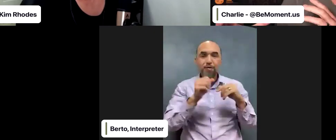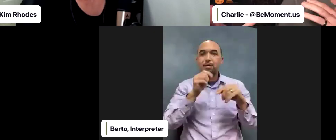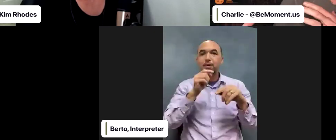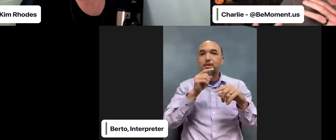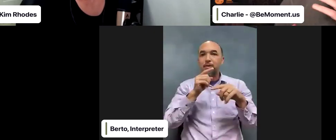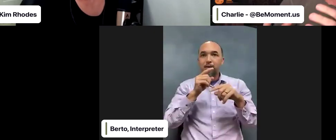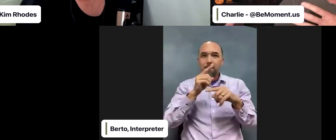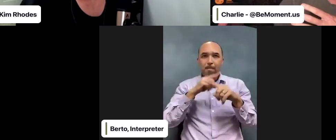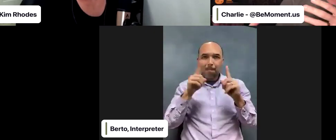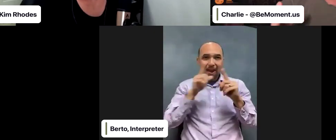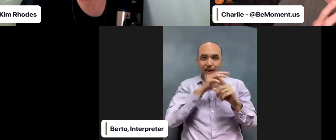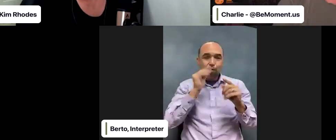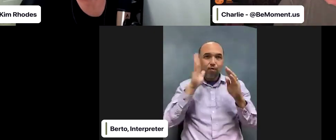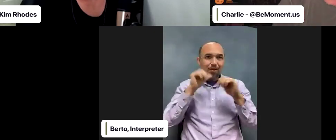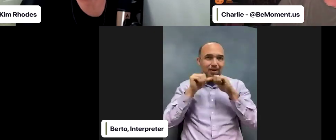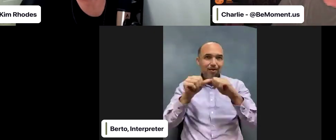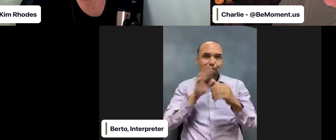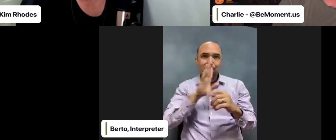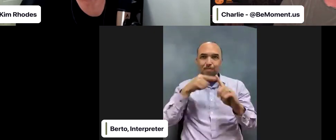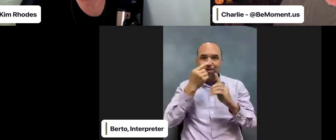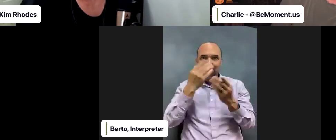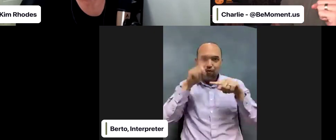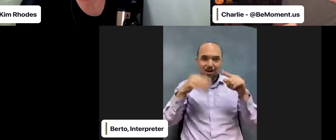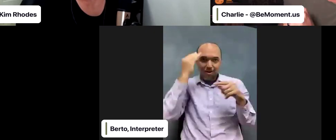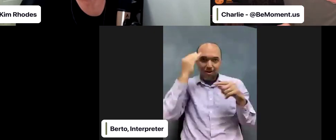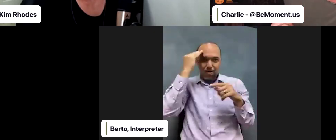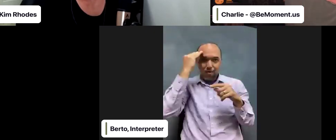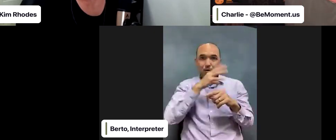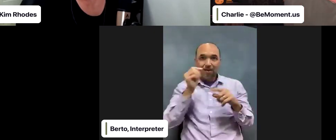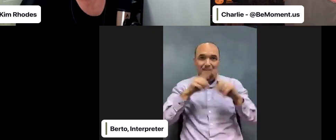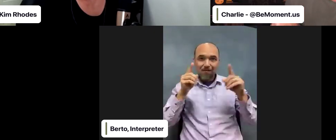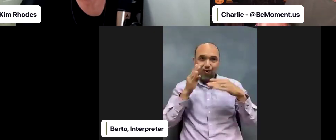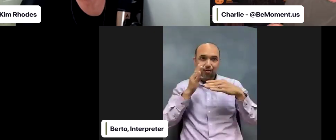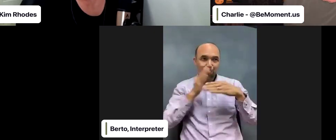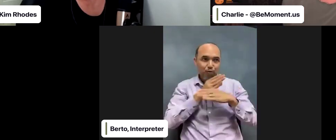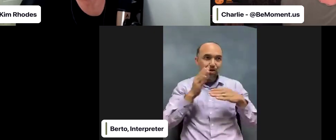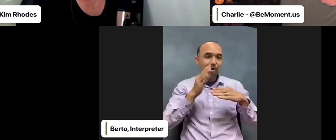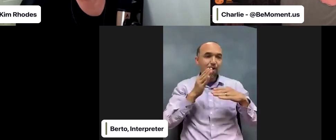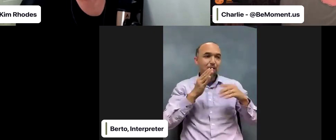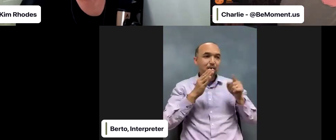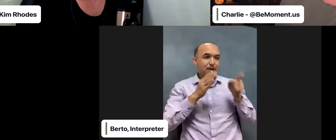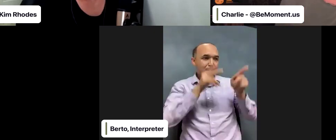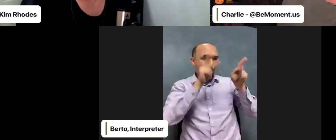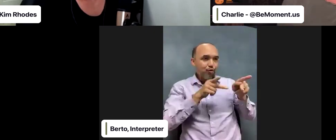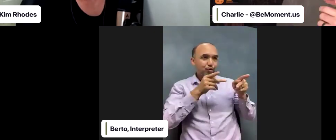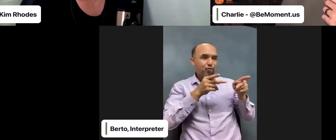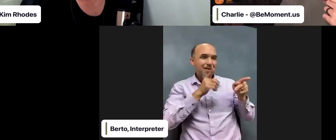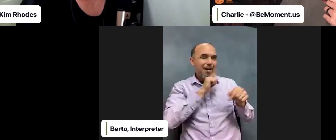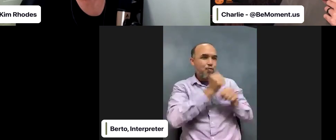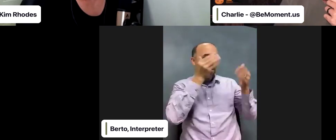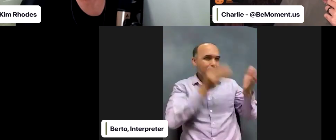difference between an echo or a residual and someone who's actively sort of still participating. And again,